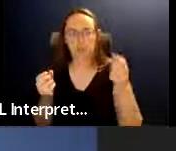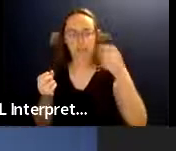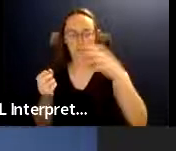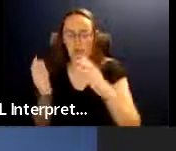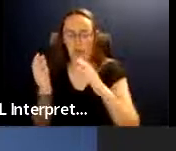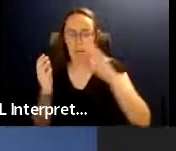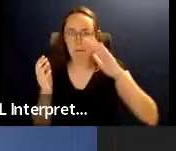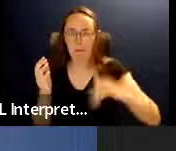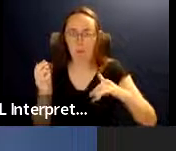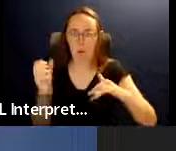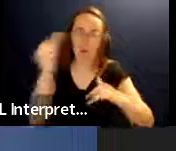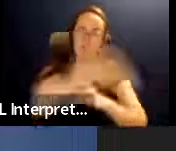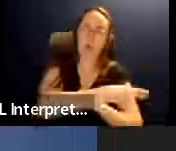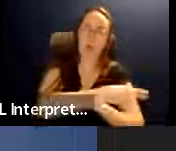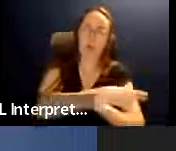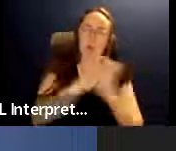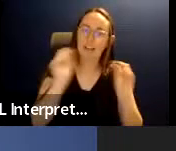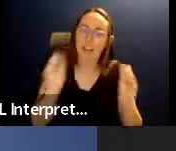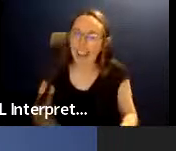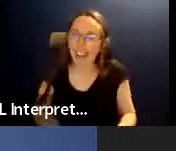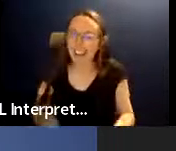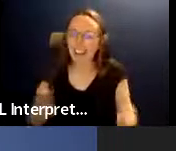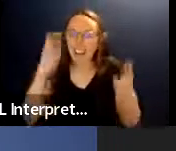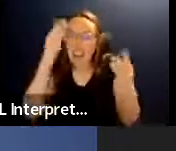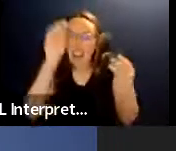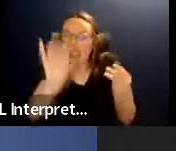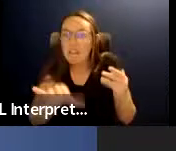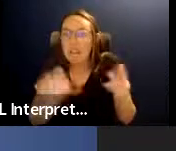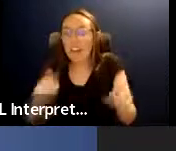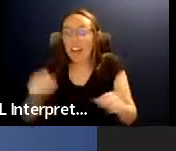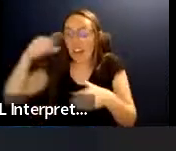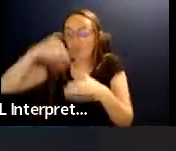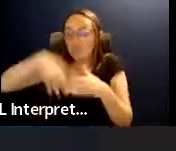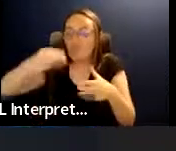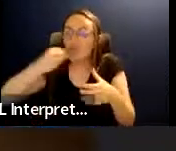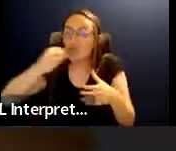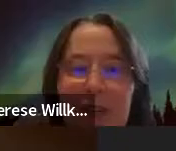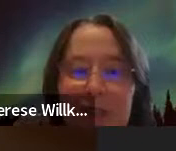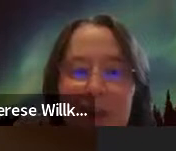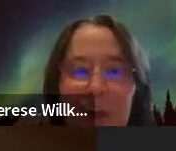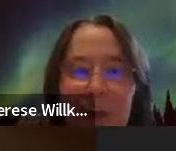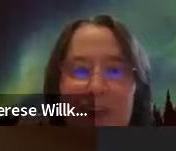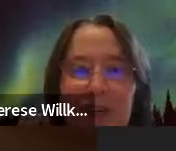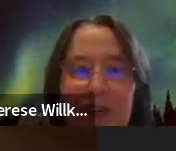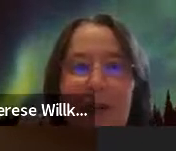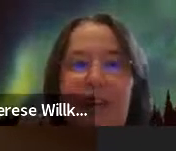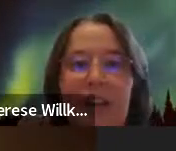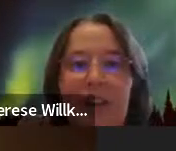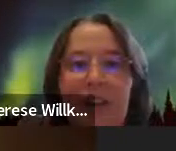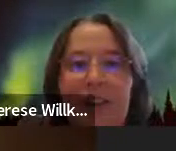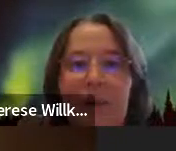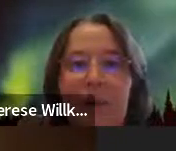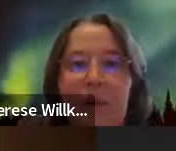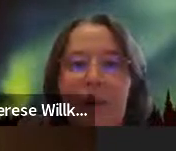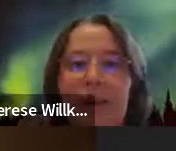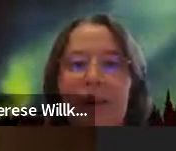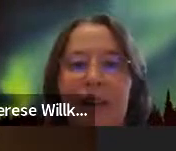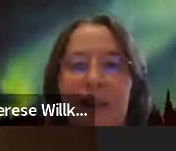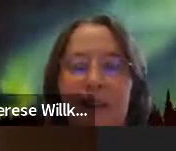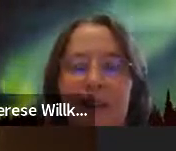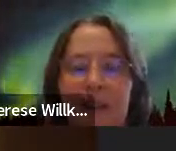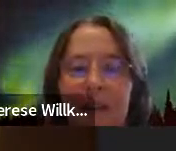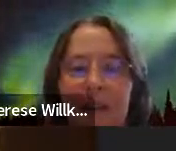launch it. But think about what else you could launch. You could throw some food in there. You could put a... So that's just one example. Here's another example